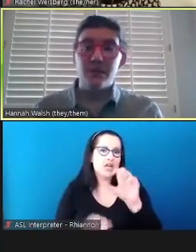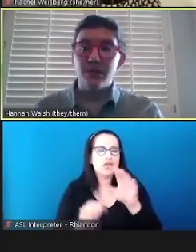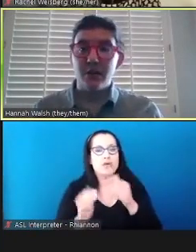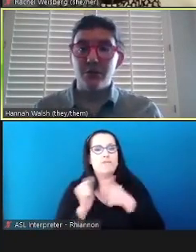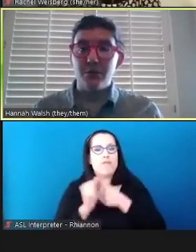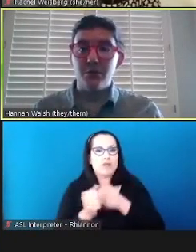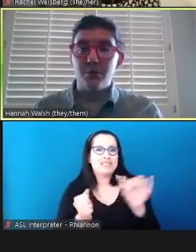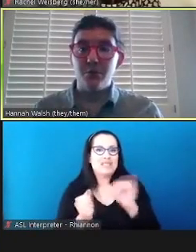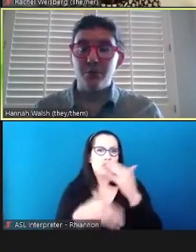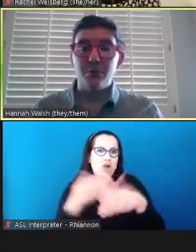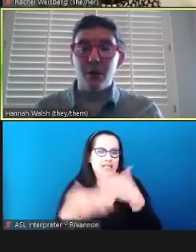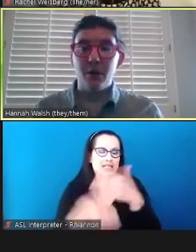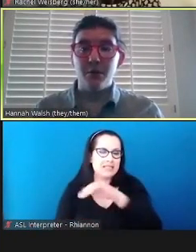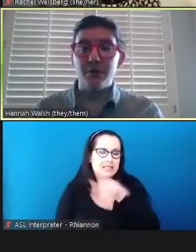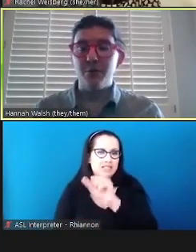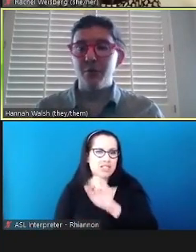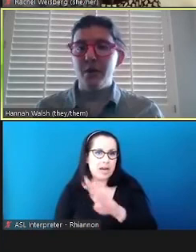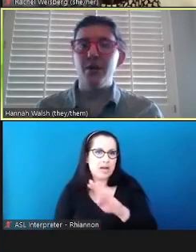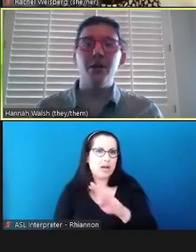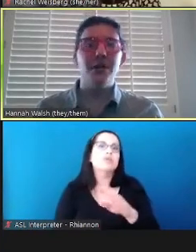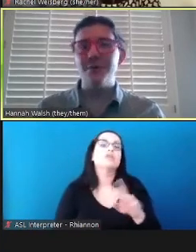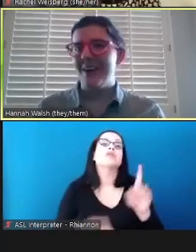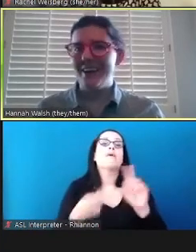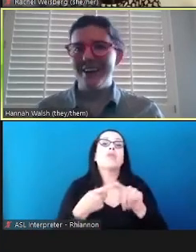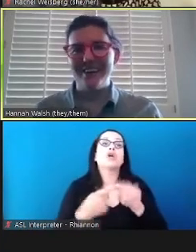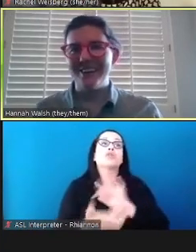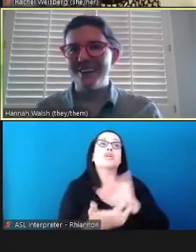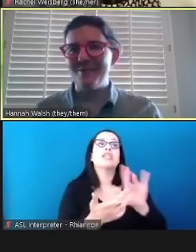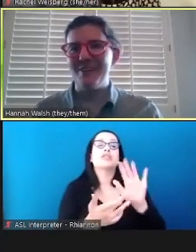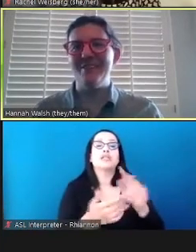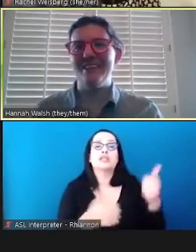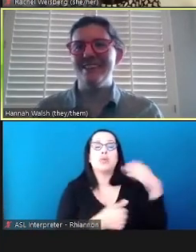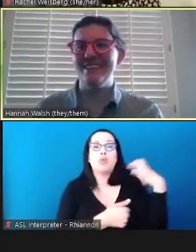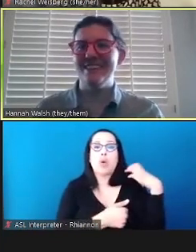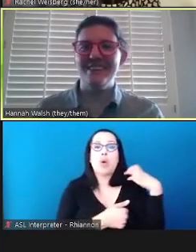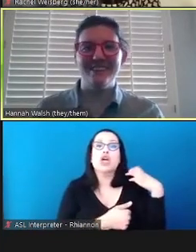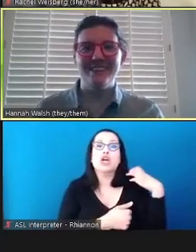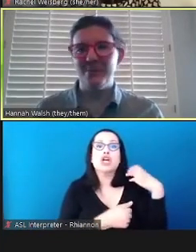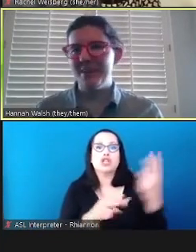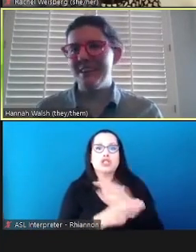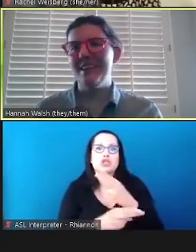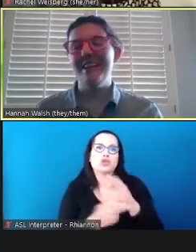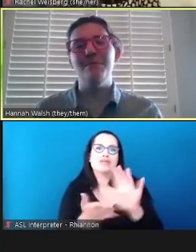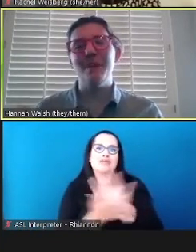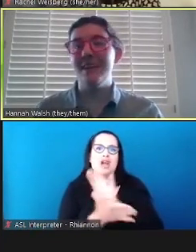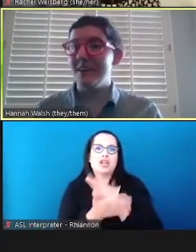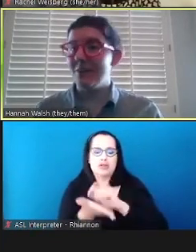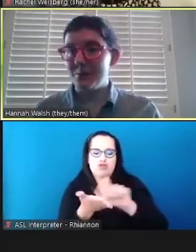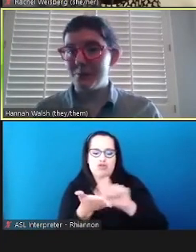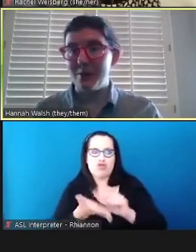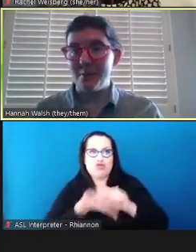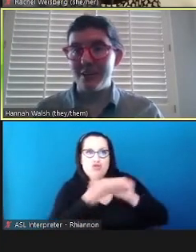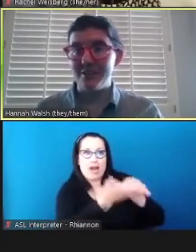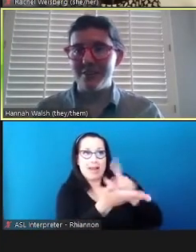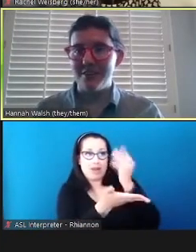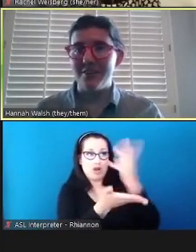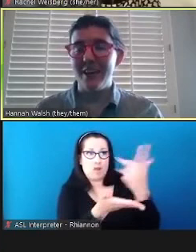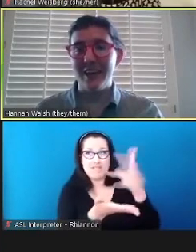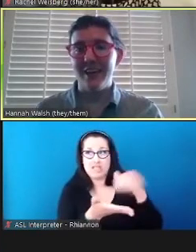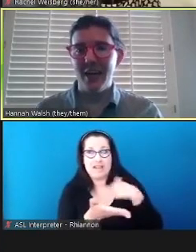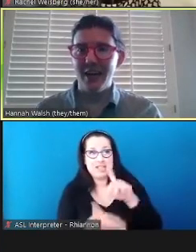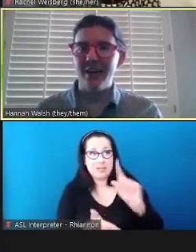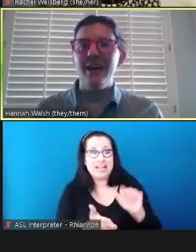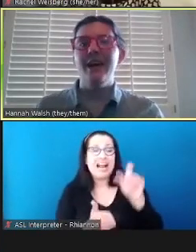reach out to his employer in writing, let them know that she has a disability and may need reasonable accommodations under